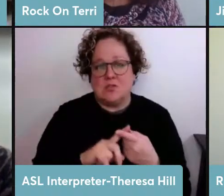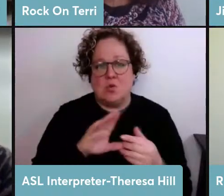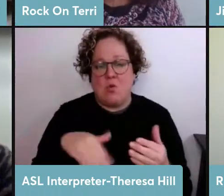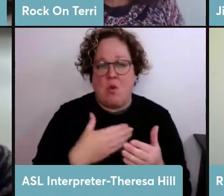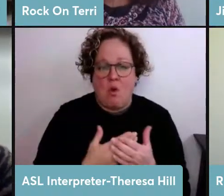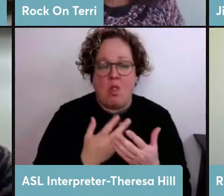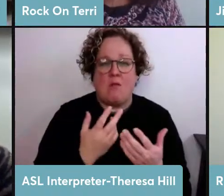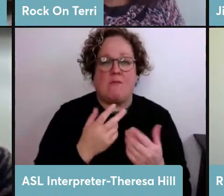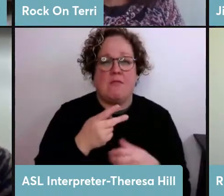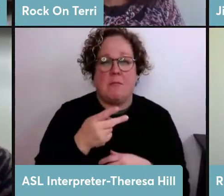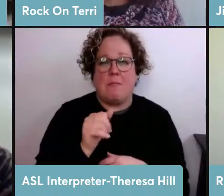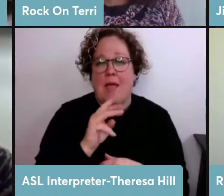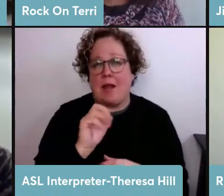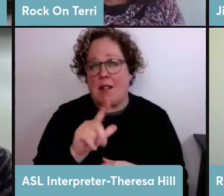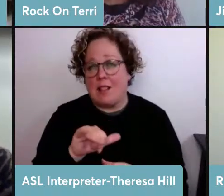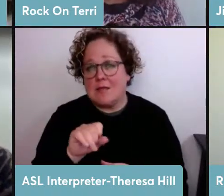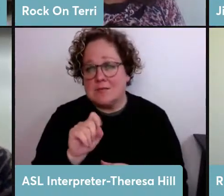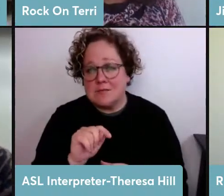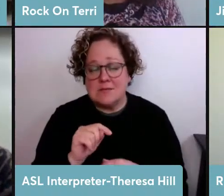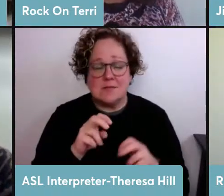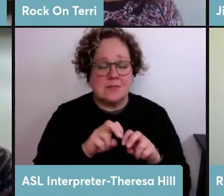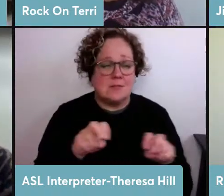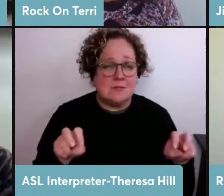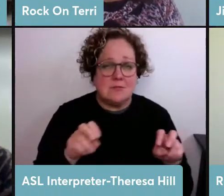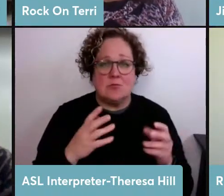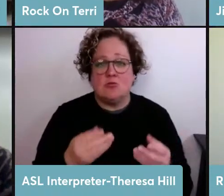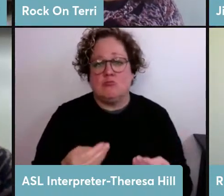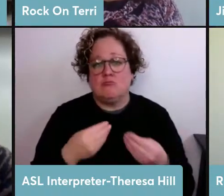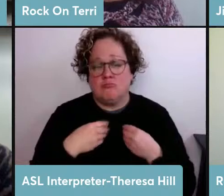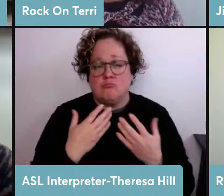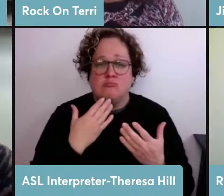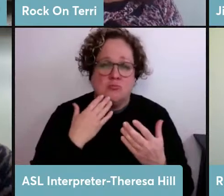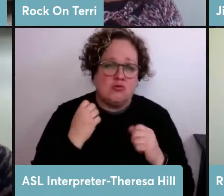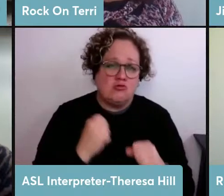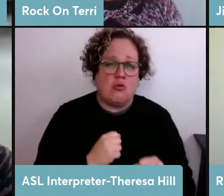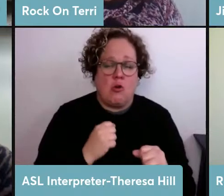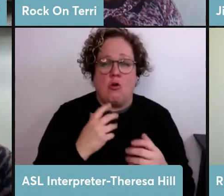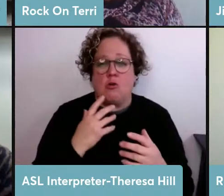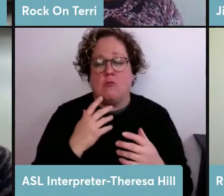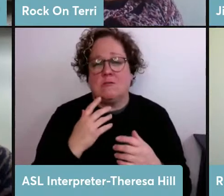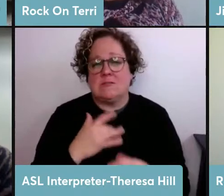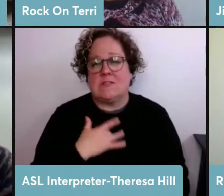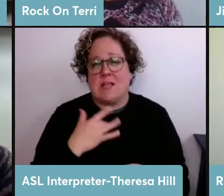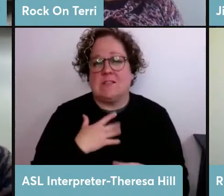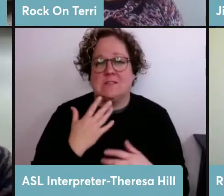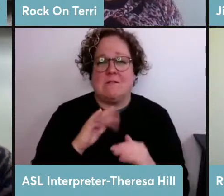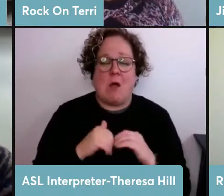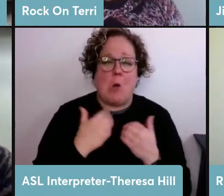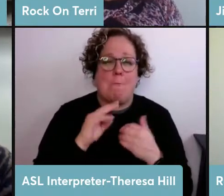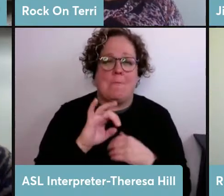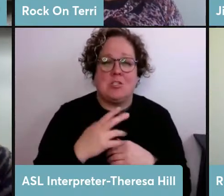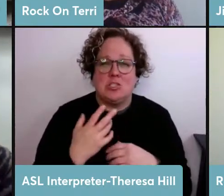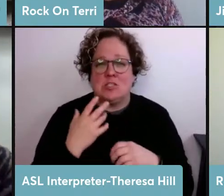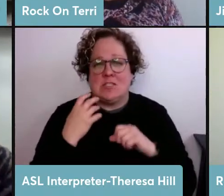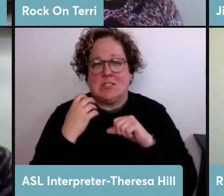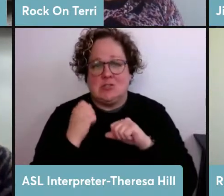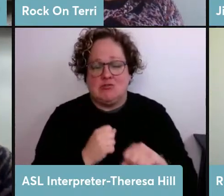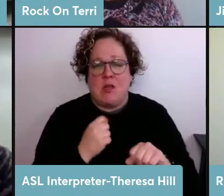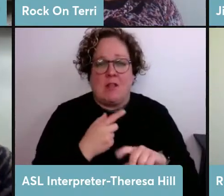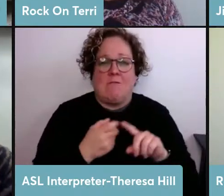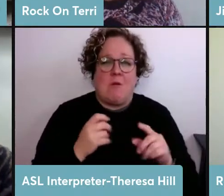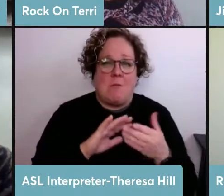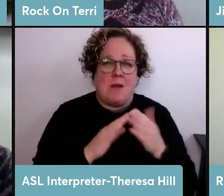panelists for giving us a strong sense of how Michigan's strength comes from our neighborhoods and our homes. And thank you, Alicia,